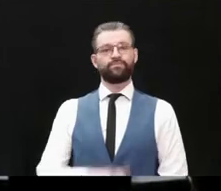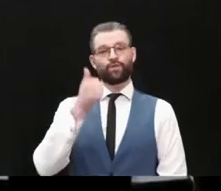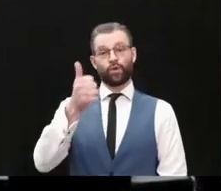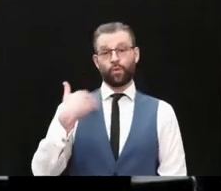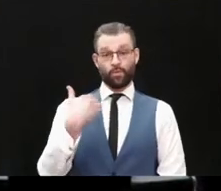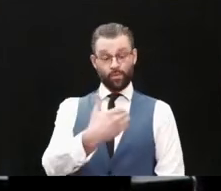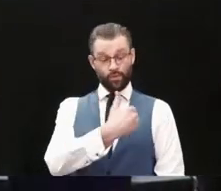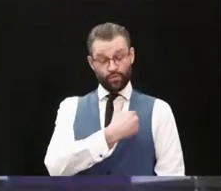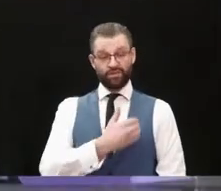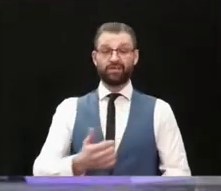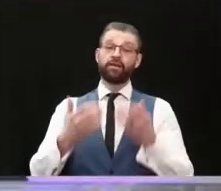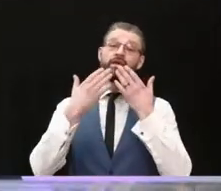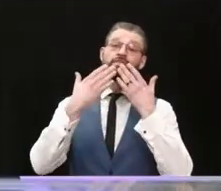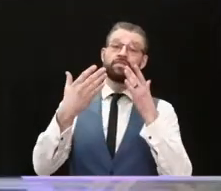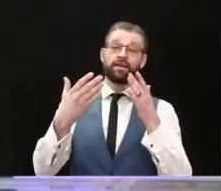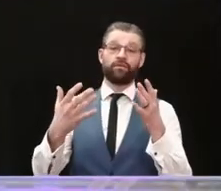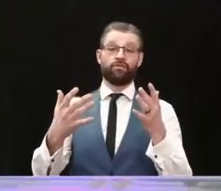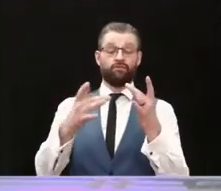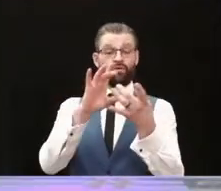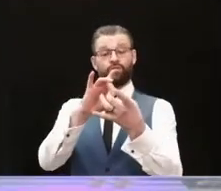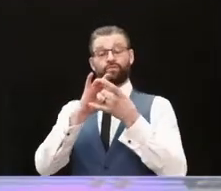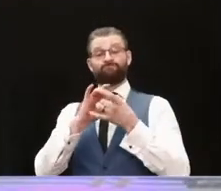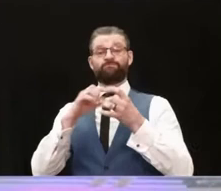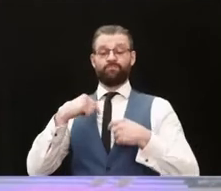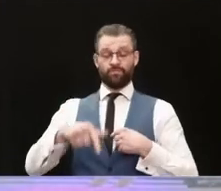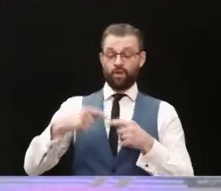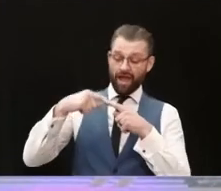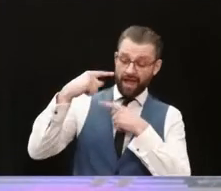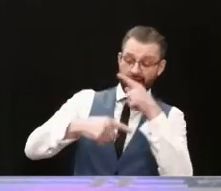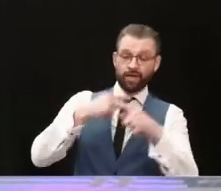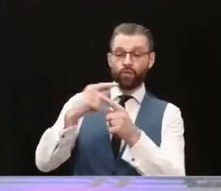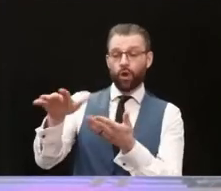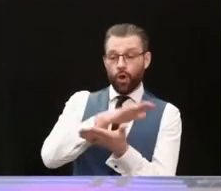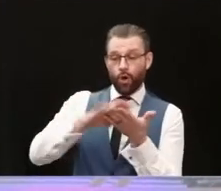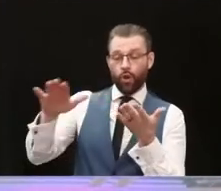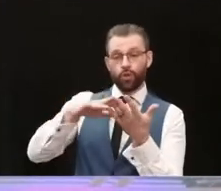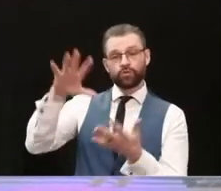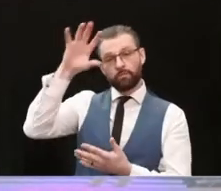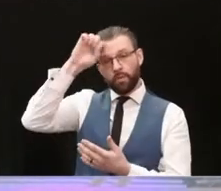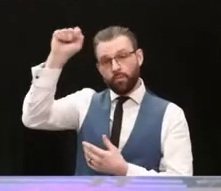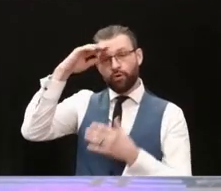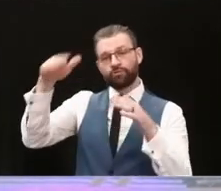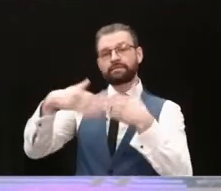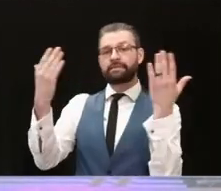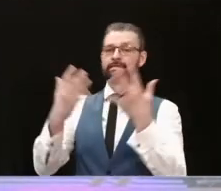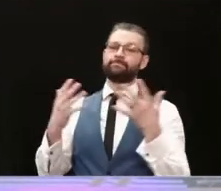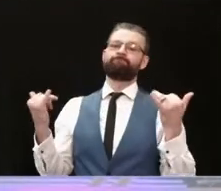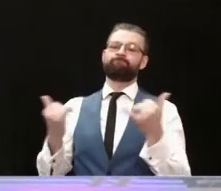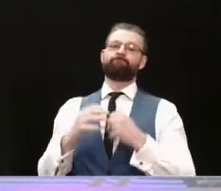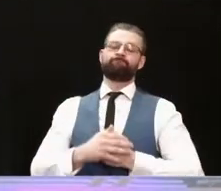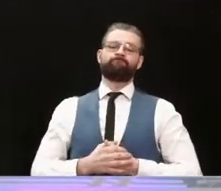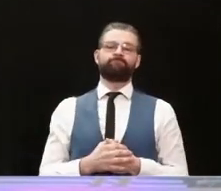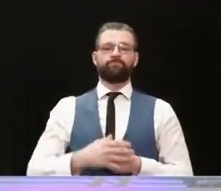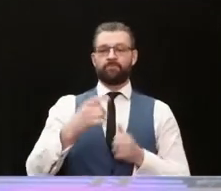Good morning, and thank you for joining us for our annual Holocaust Memorial Day ceremony. My name